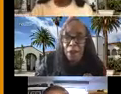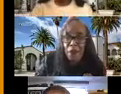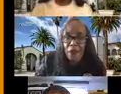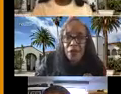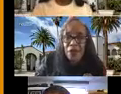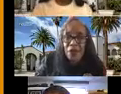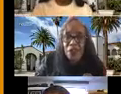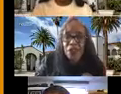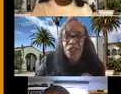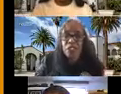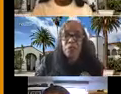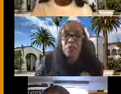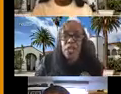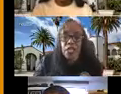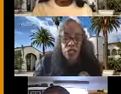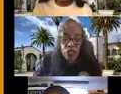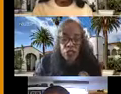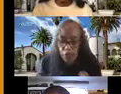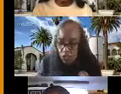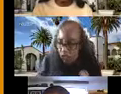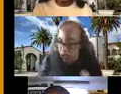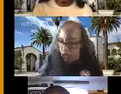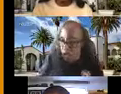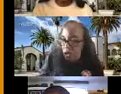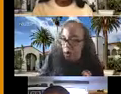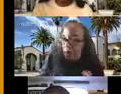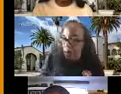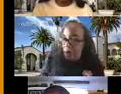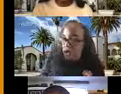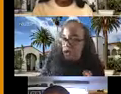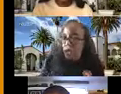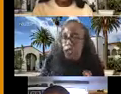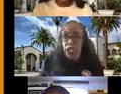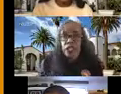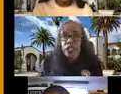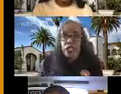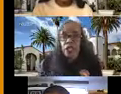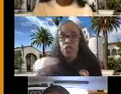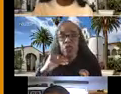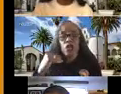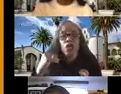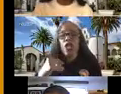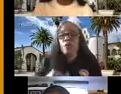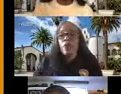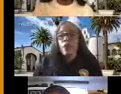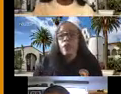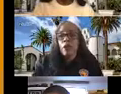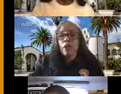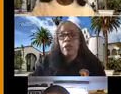Yep, we're all good. Okay, awesome. Thank you so much for joining us in this